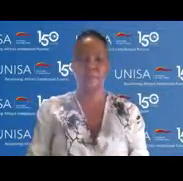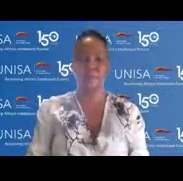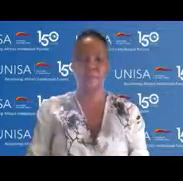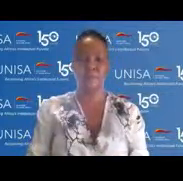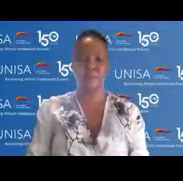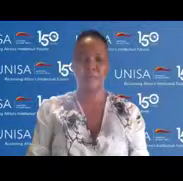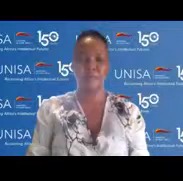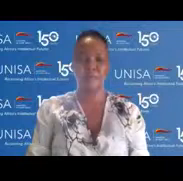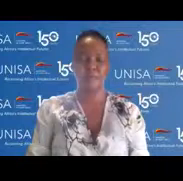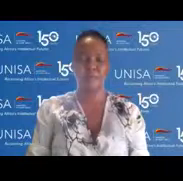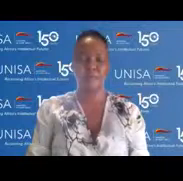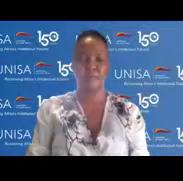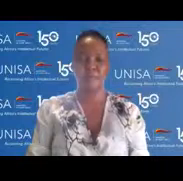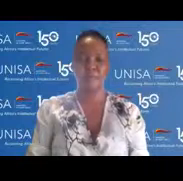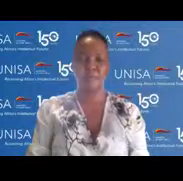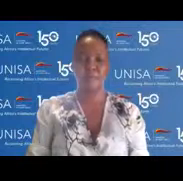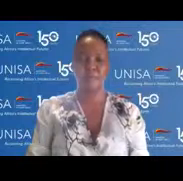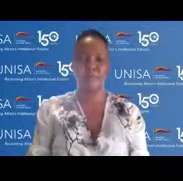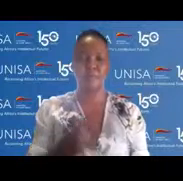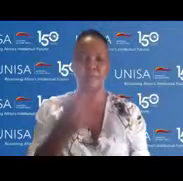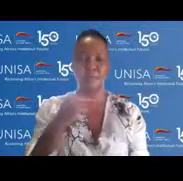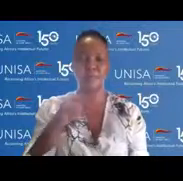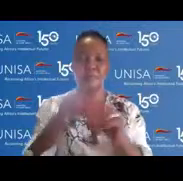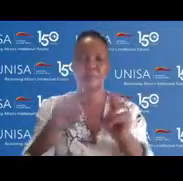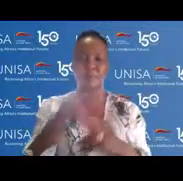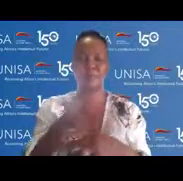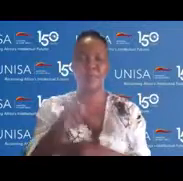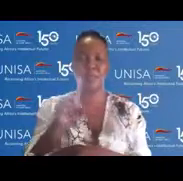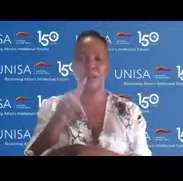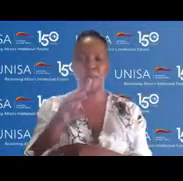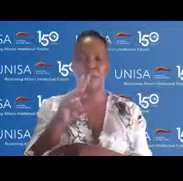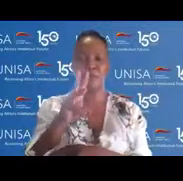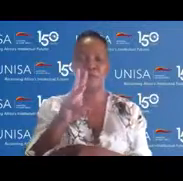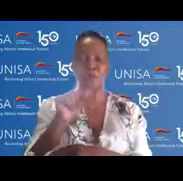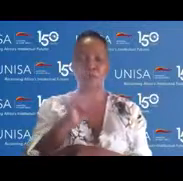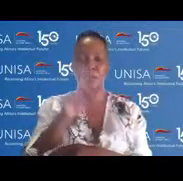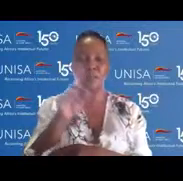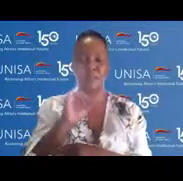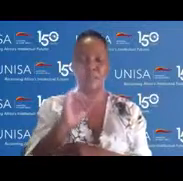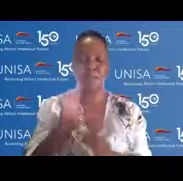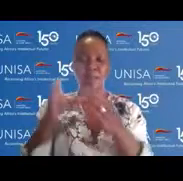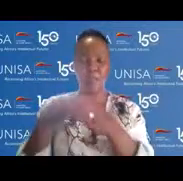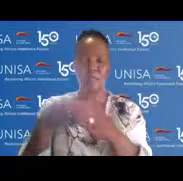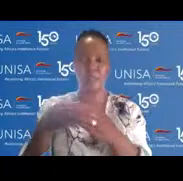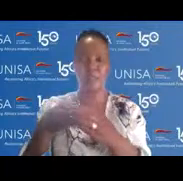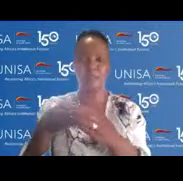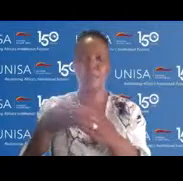Richard? So Lwazi would be classified as a